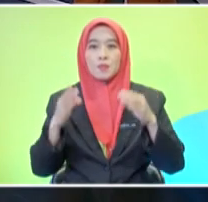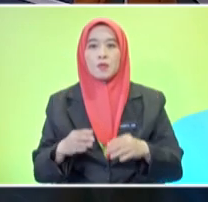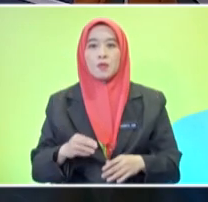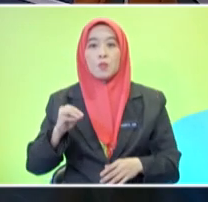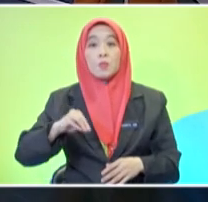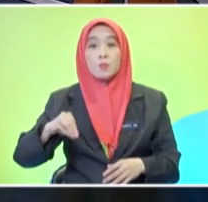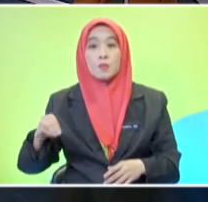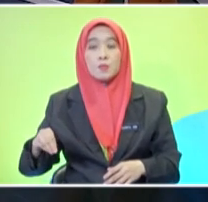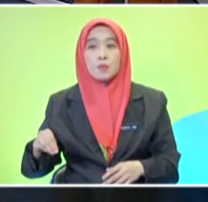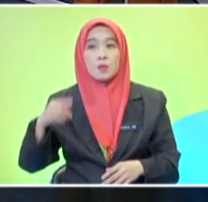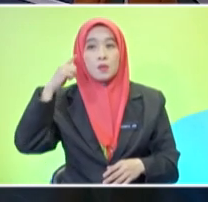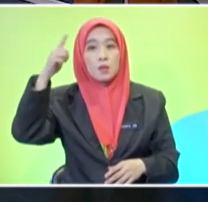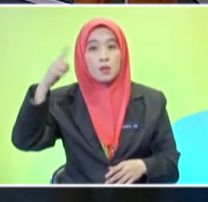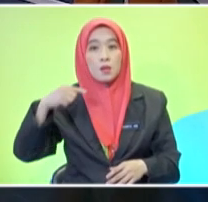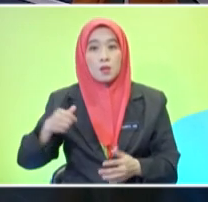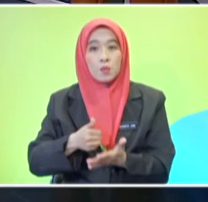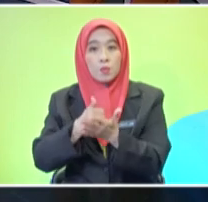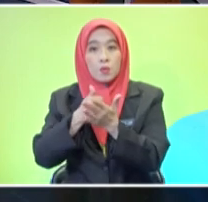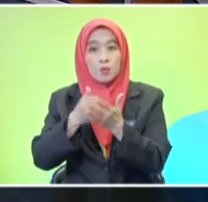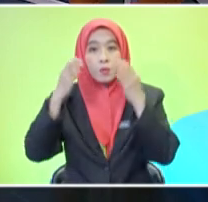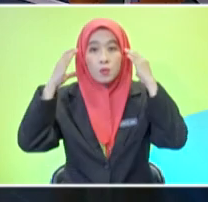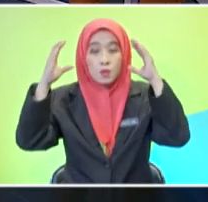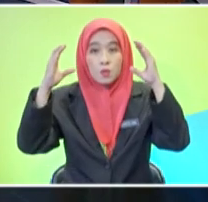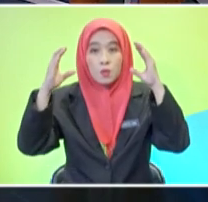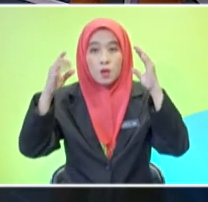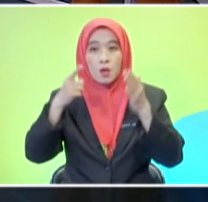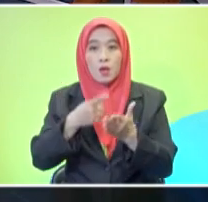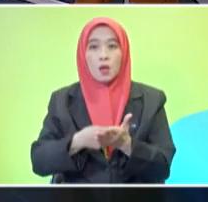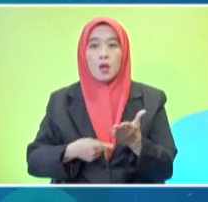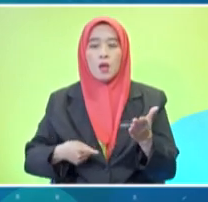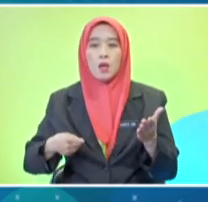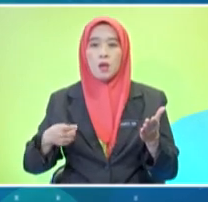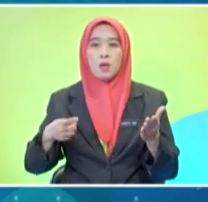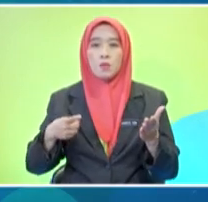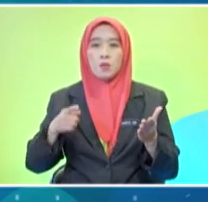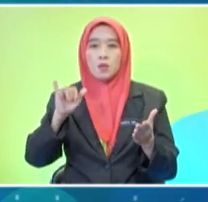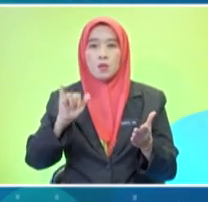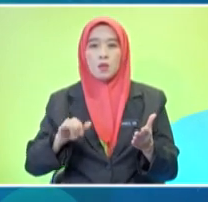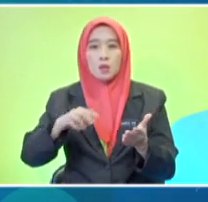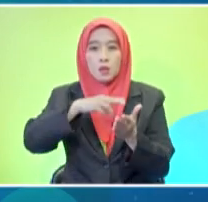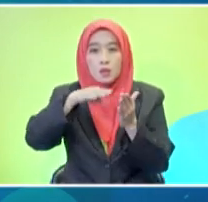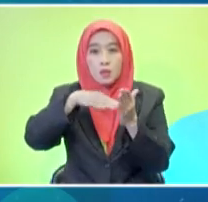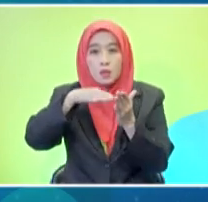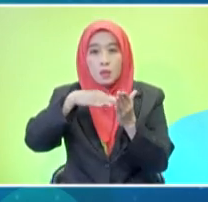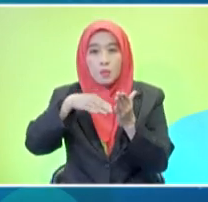students, Zarik, can you help me to conclude what's our finding today?